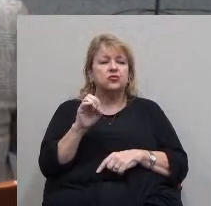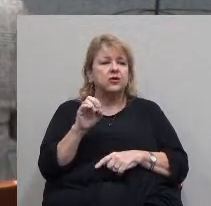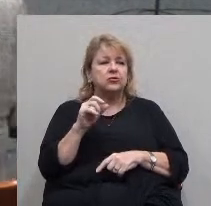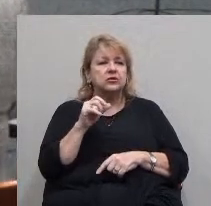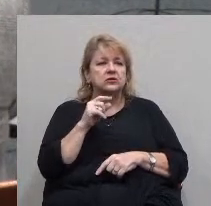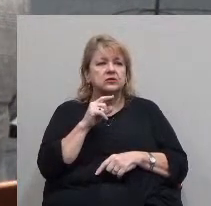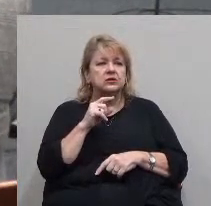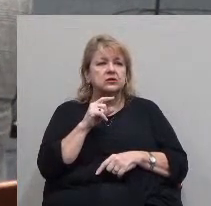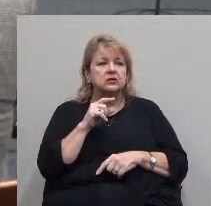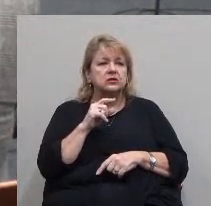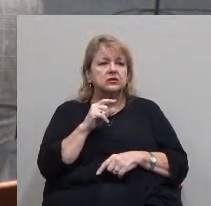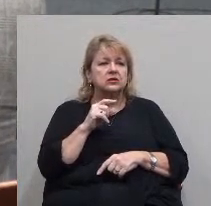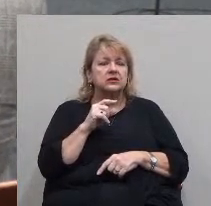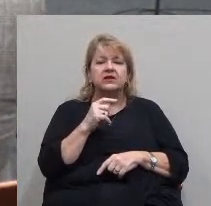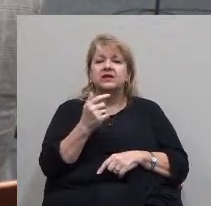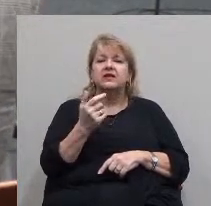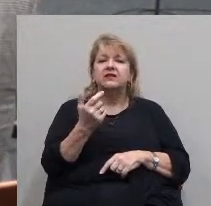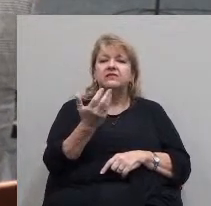in